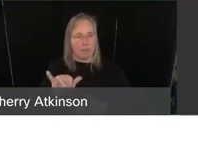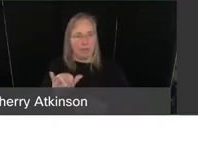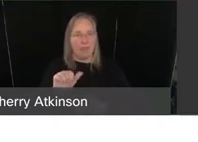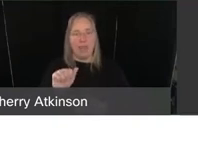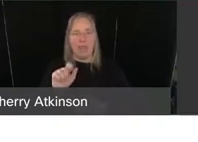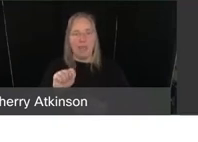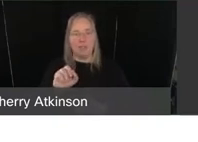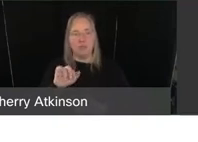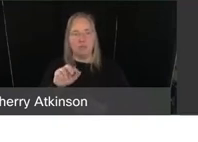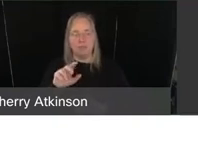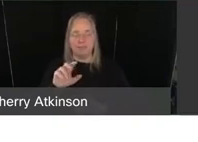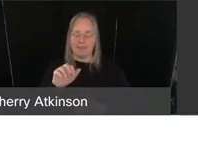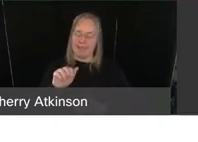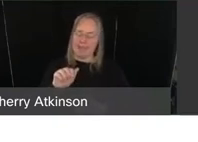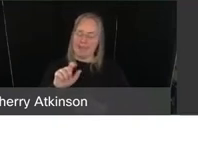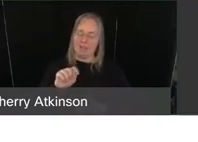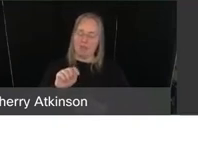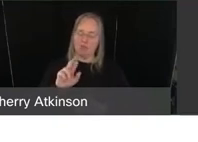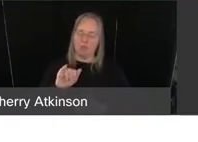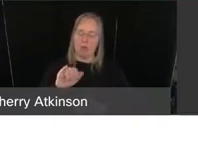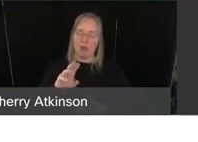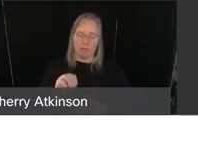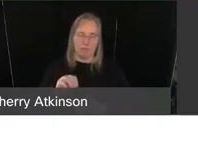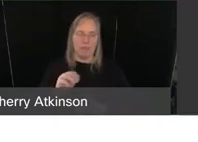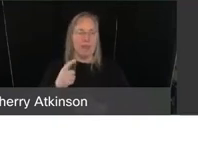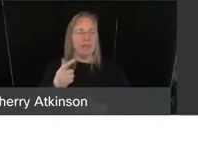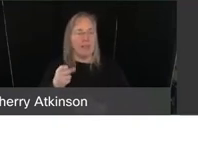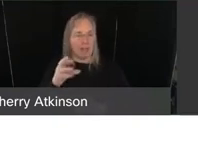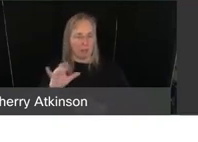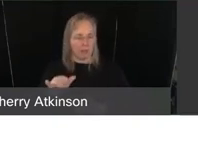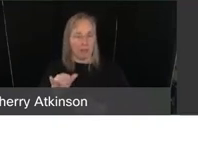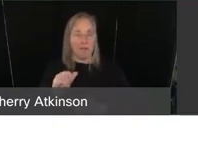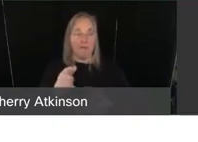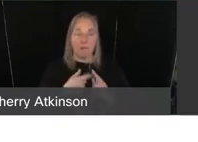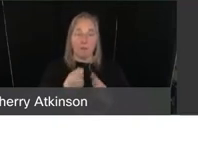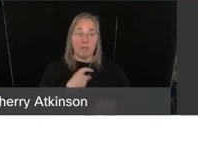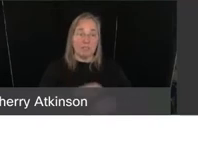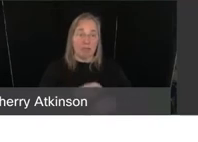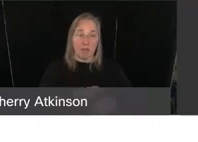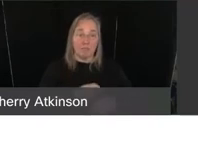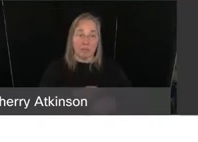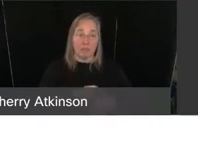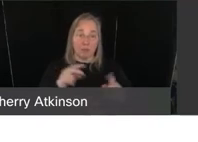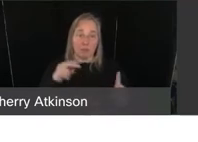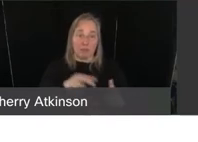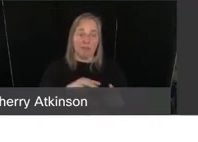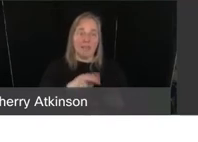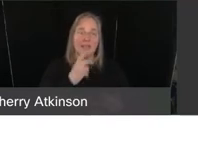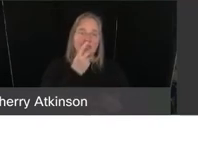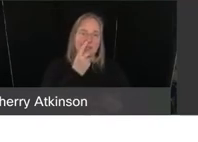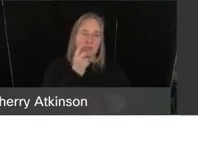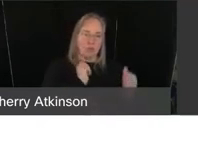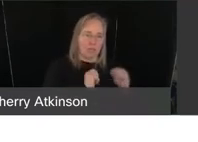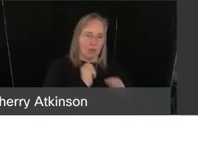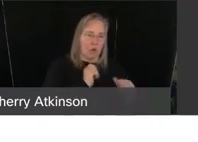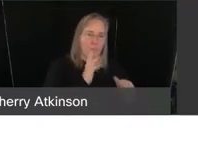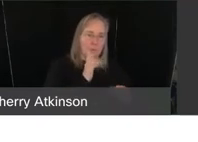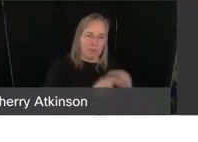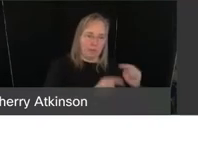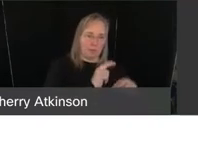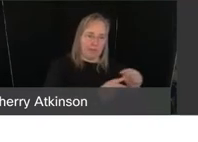And from a timing perspective, the dinner theater will be constructed first. The